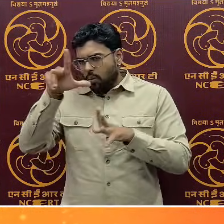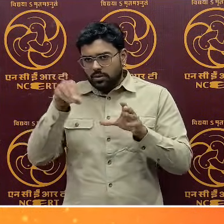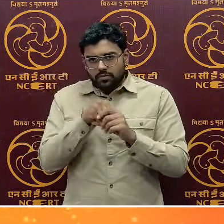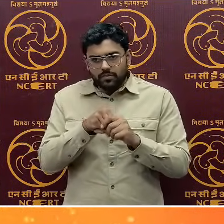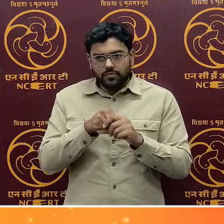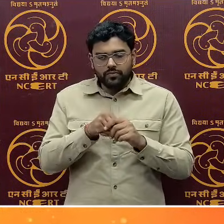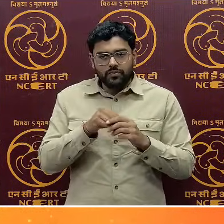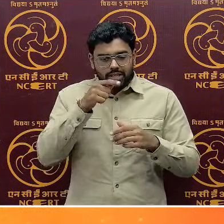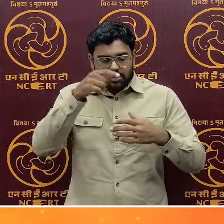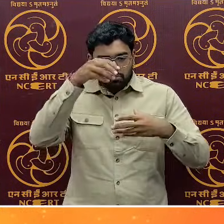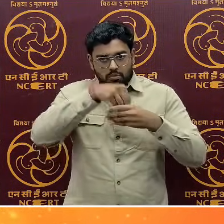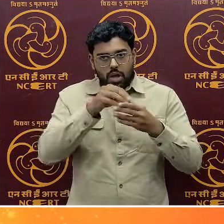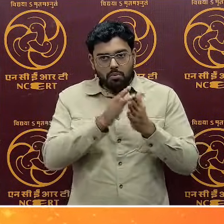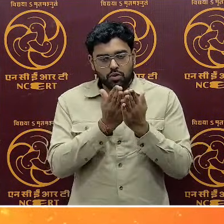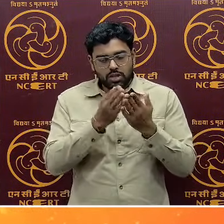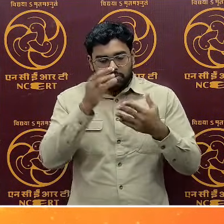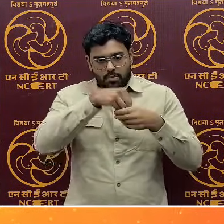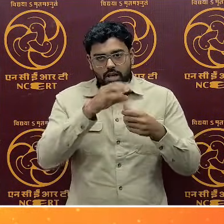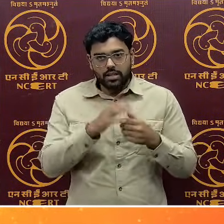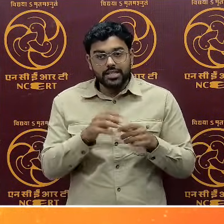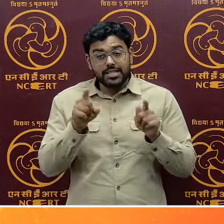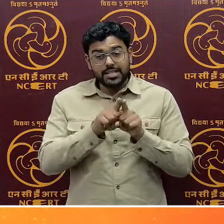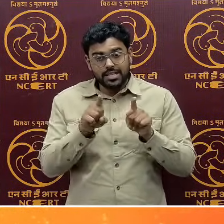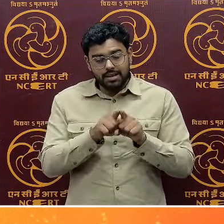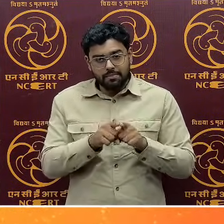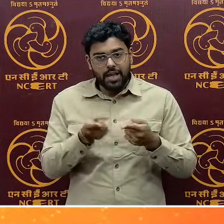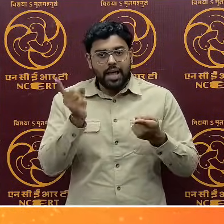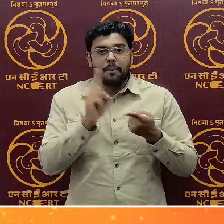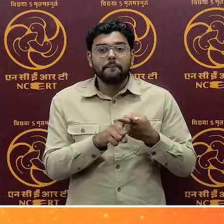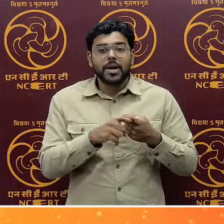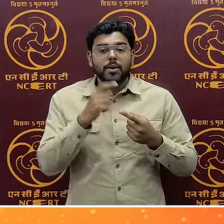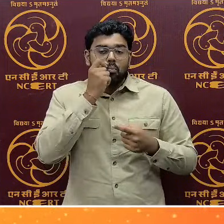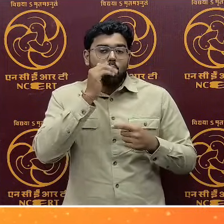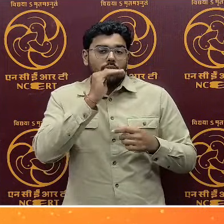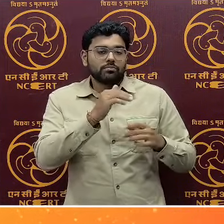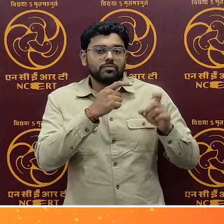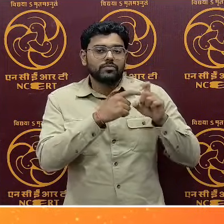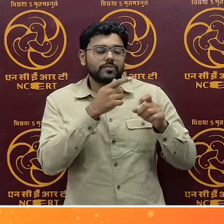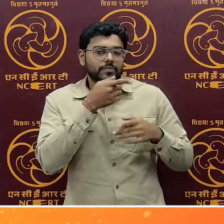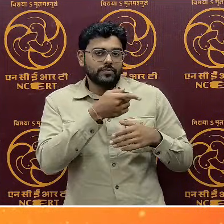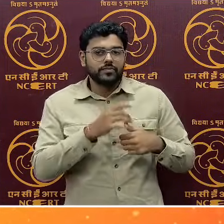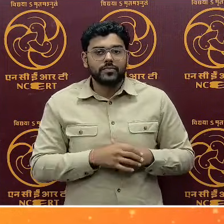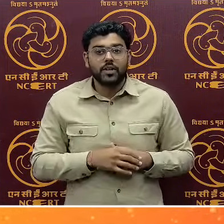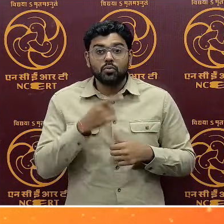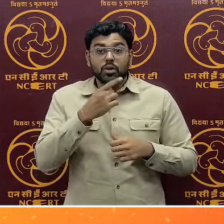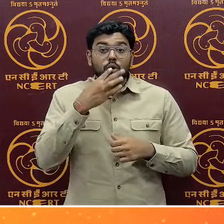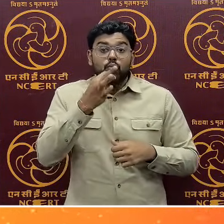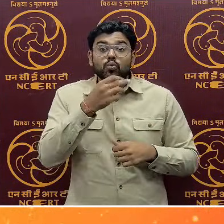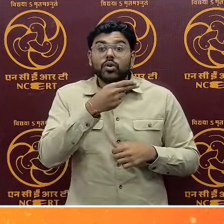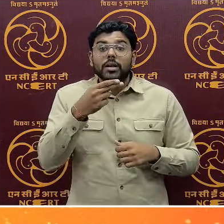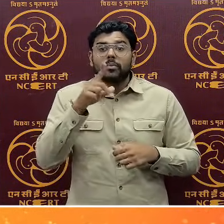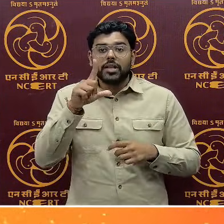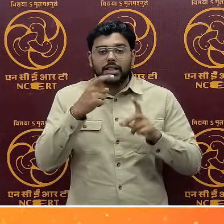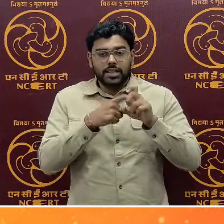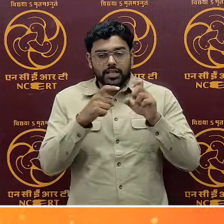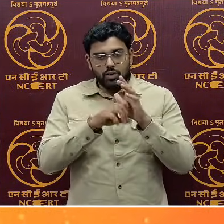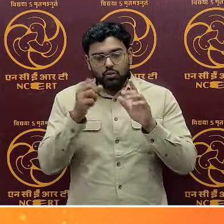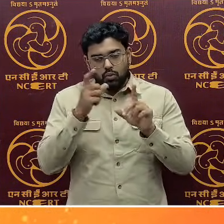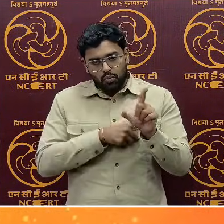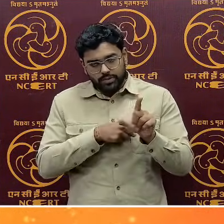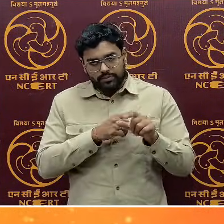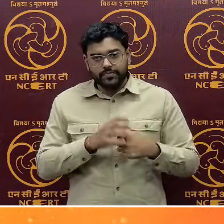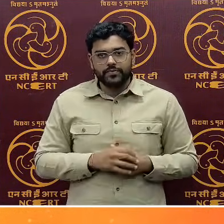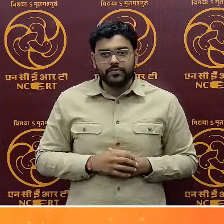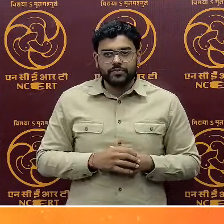on encyclopedia. So same was the case with this boy. Leroy. That's why he was named Encyclopedia.